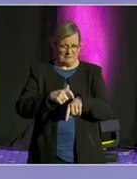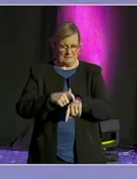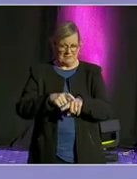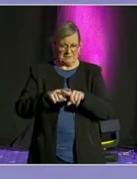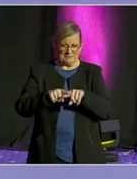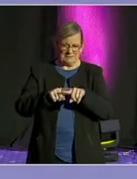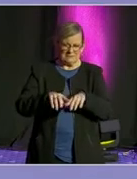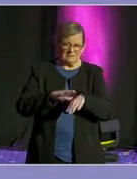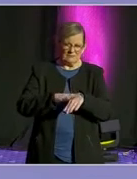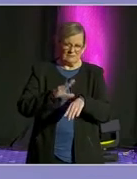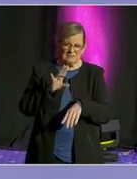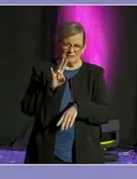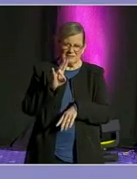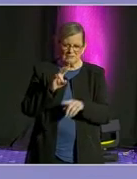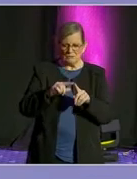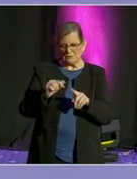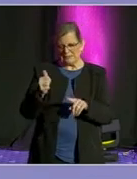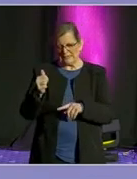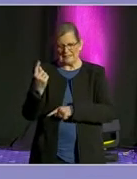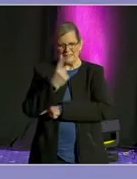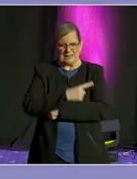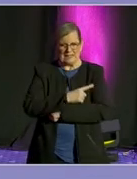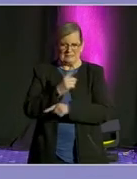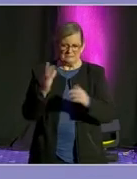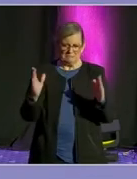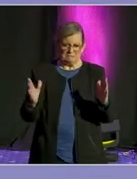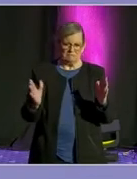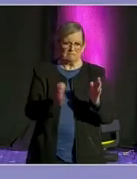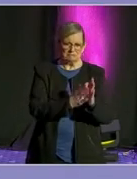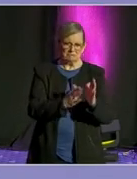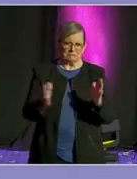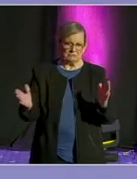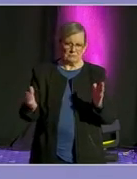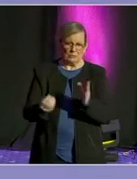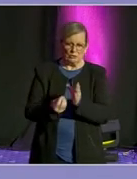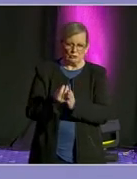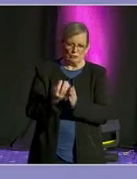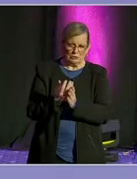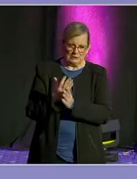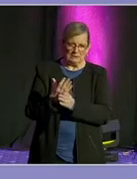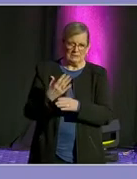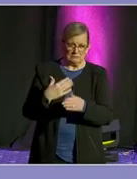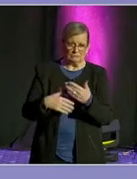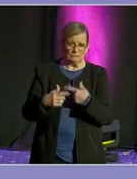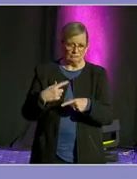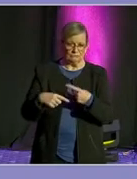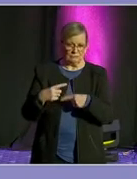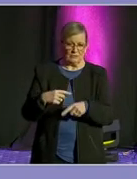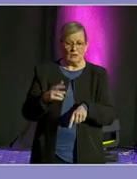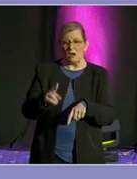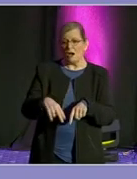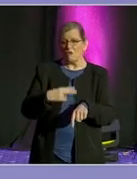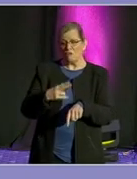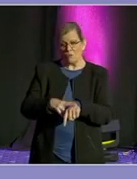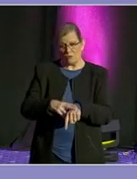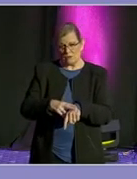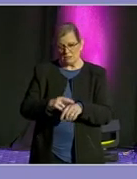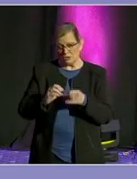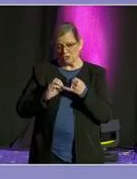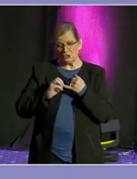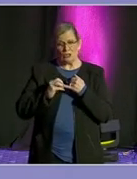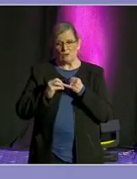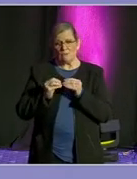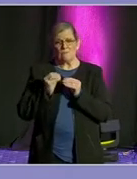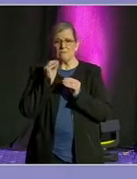10 days of blooming cherry trees. Of course, the cherry trees blossom development